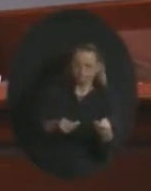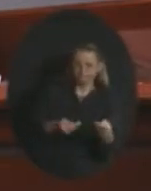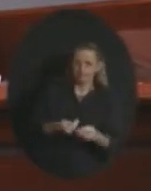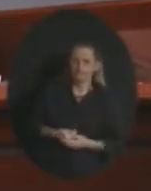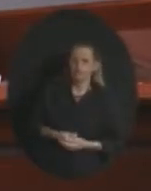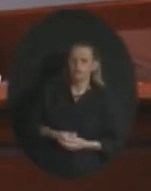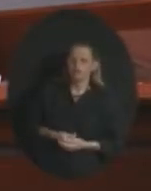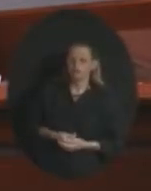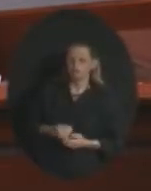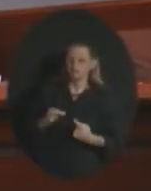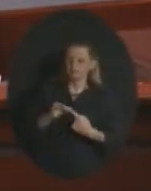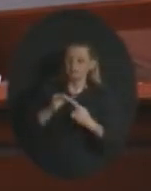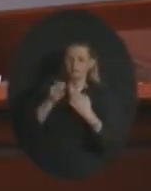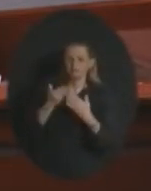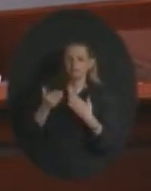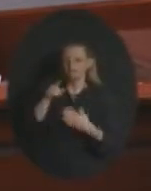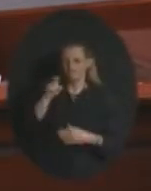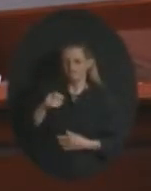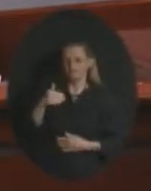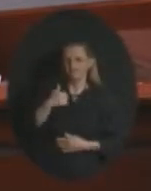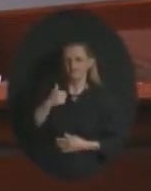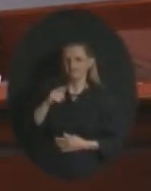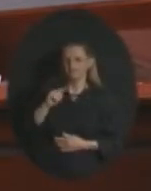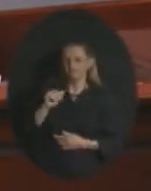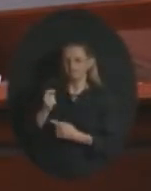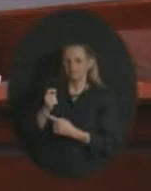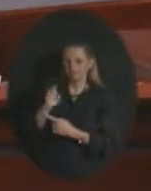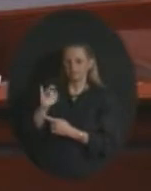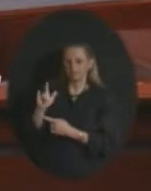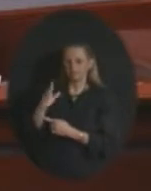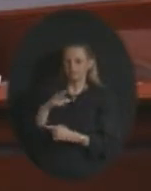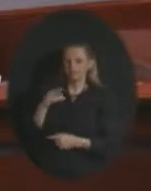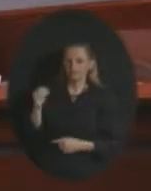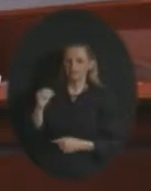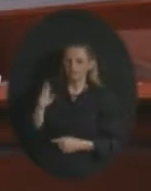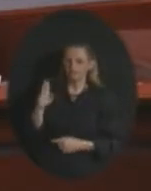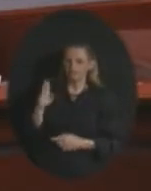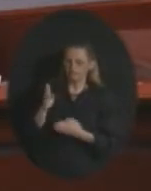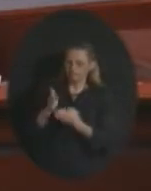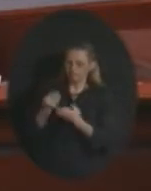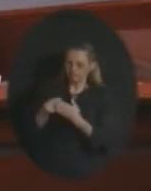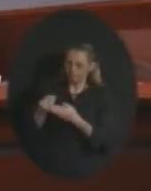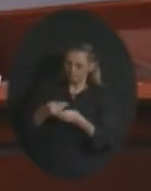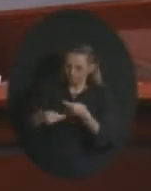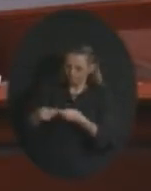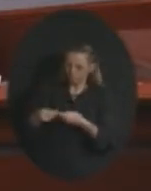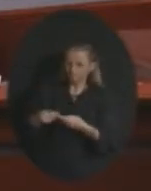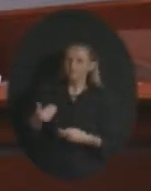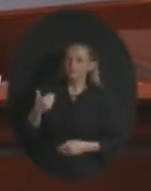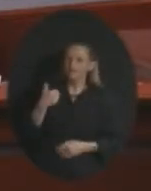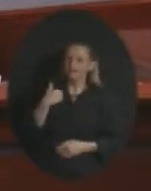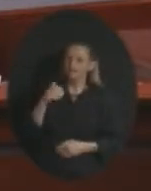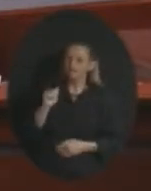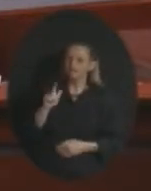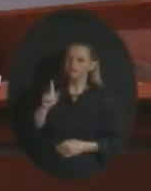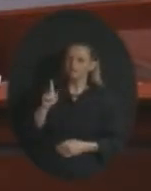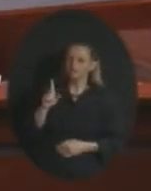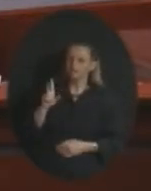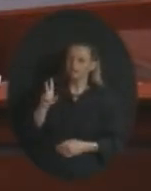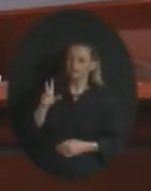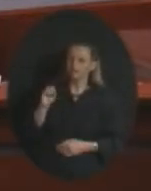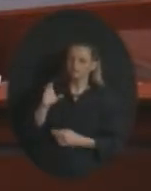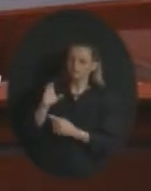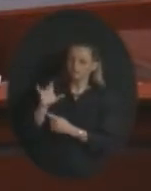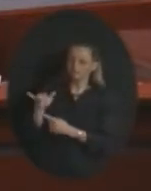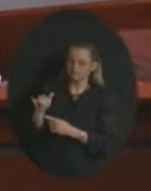have a tax bill and a budget. There is an advocacy meeting set for next Wednesday night, the 12th.